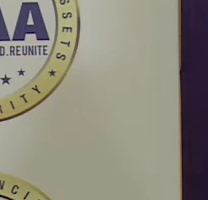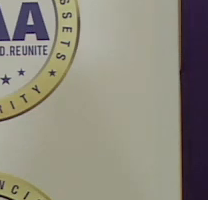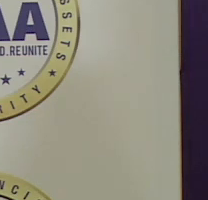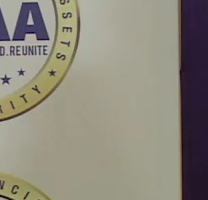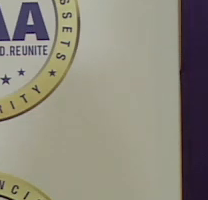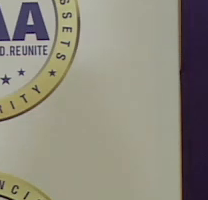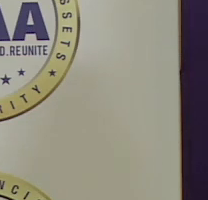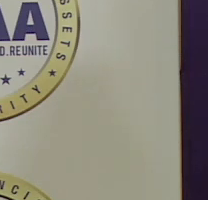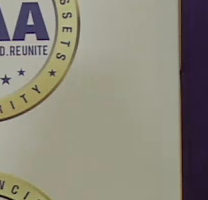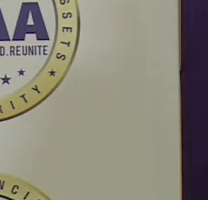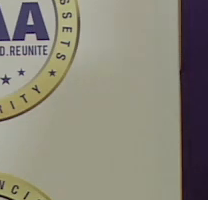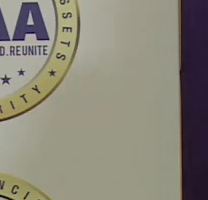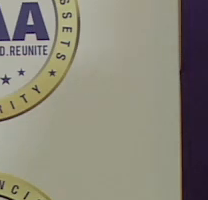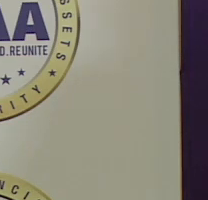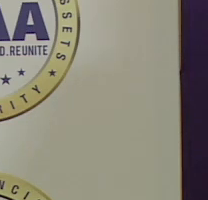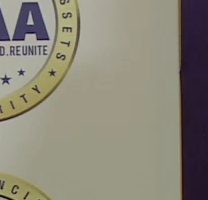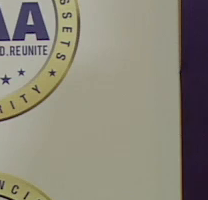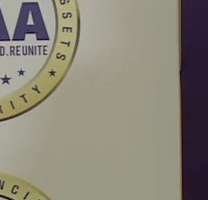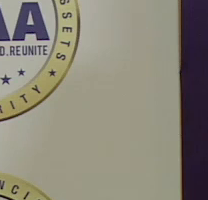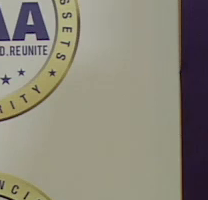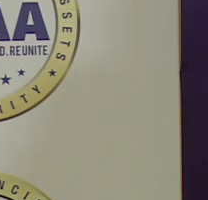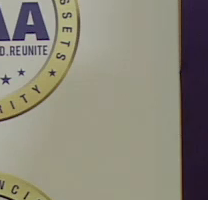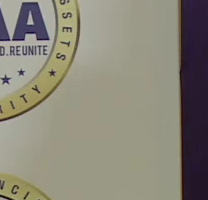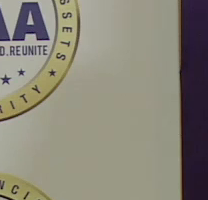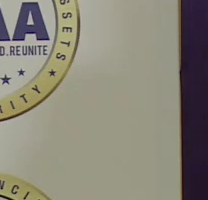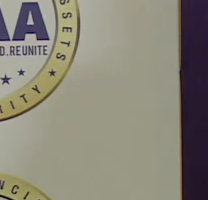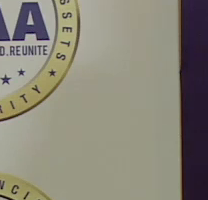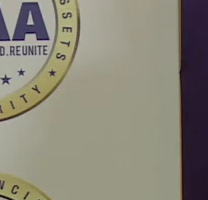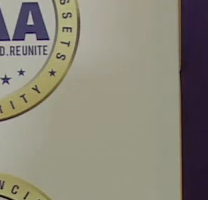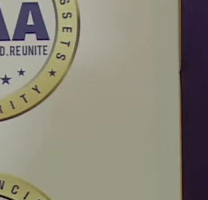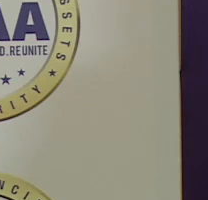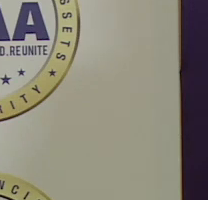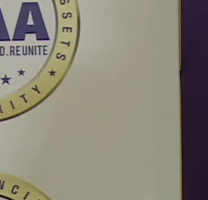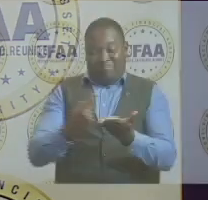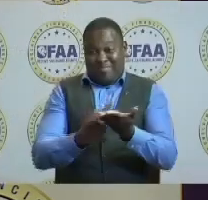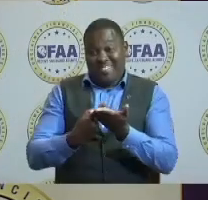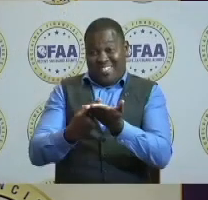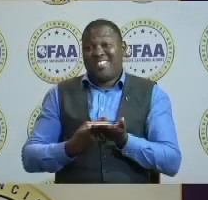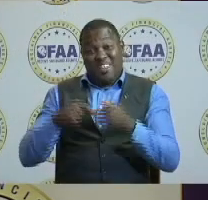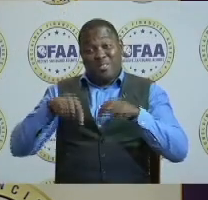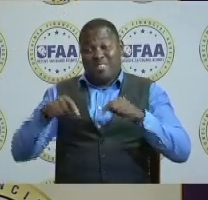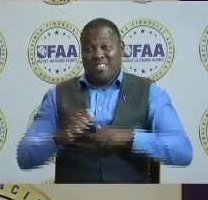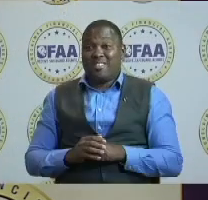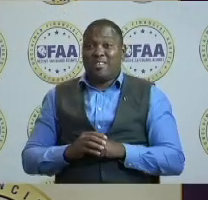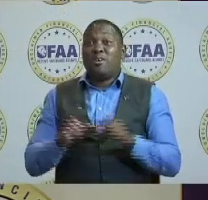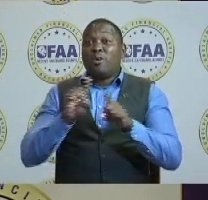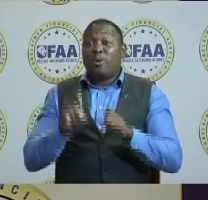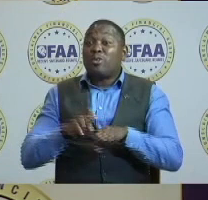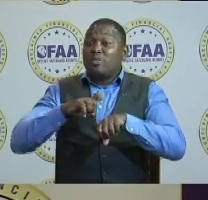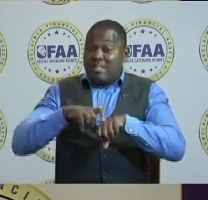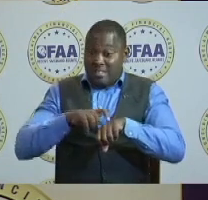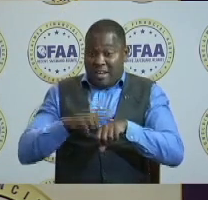entities, amongst others. It's a very, very warm welcome to this engagement. And as I said earlier, as we started off the introduction to the